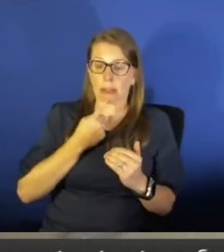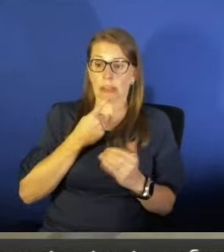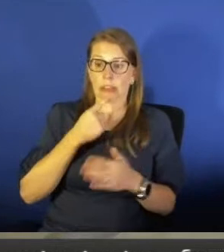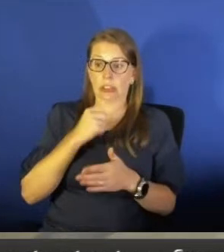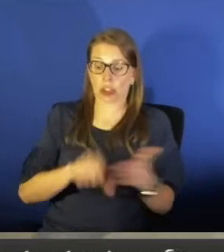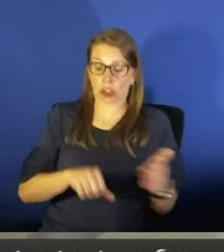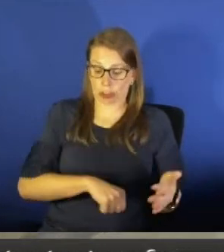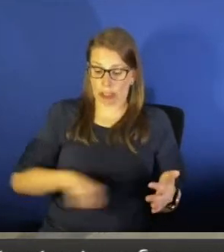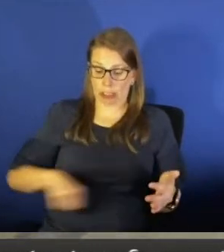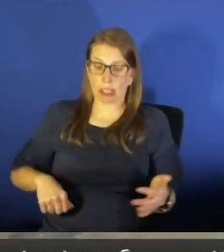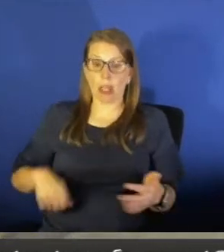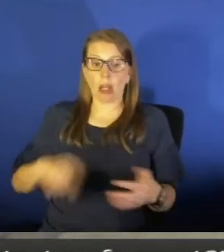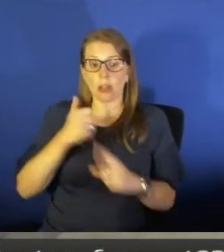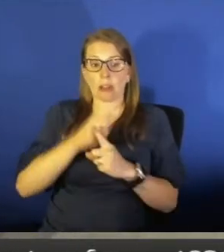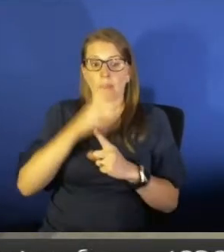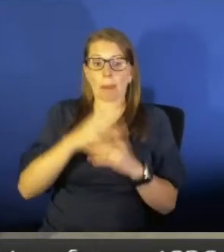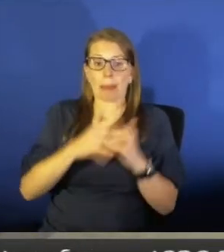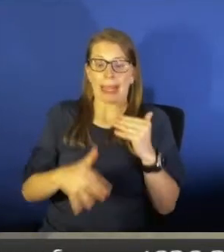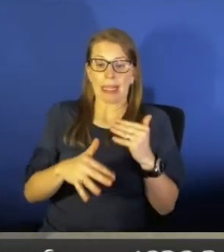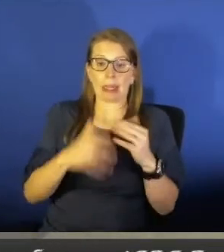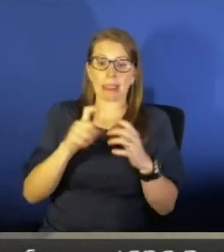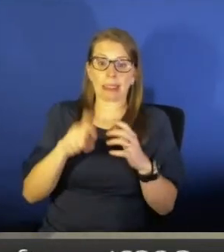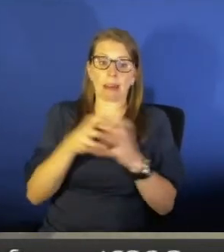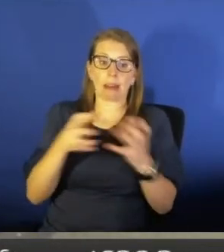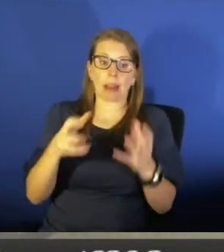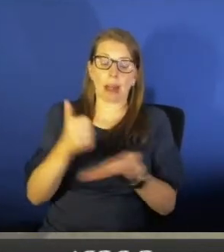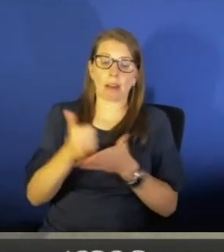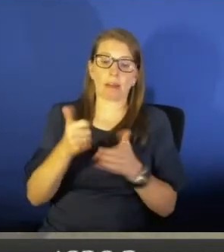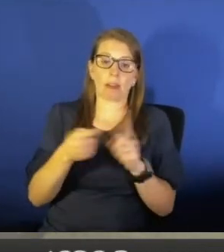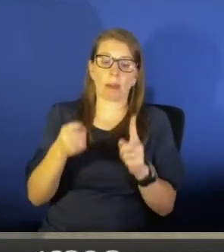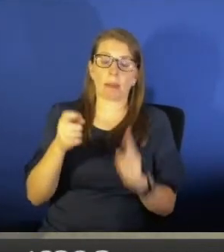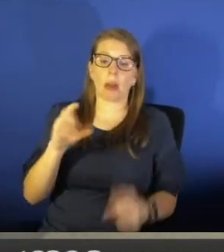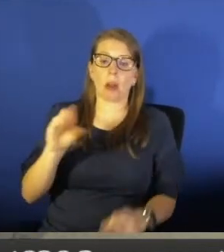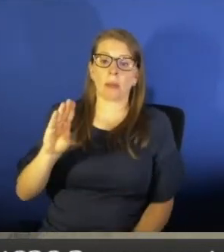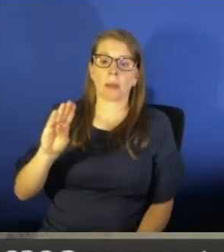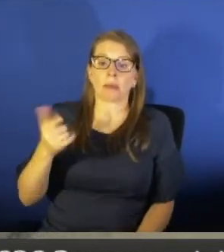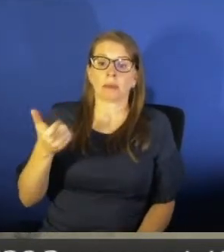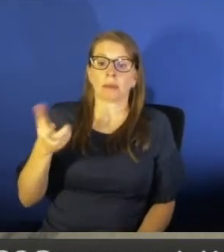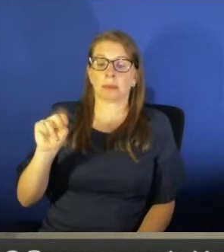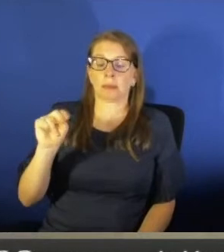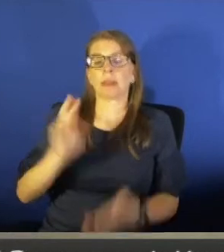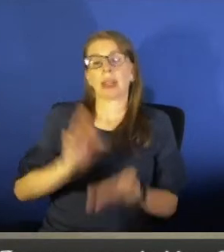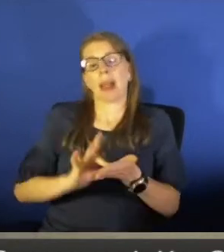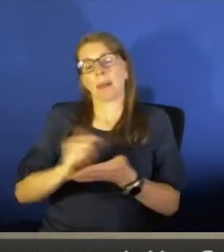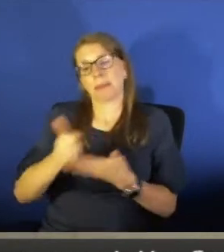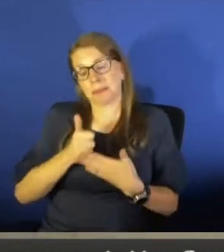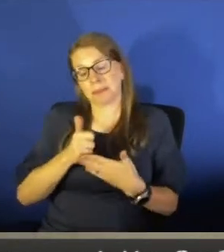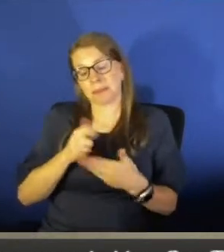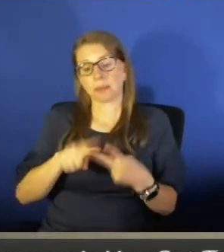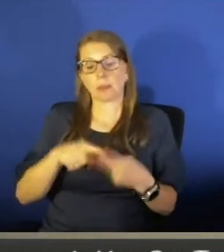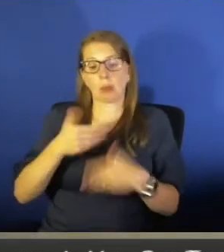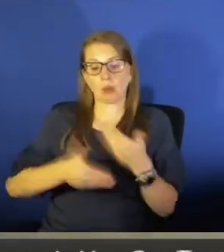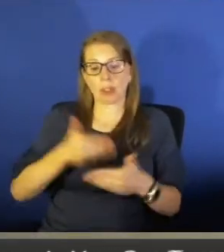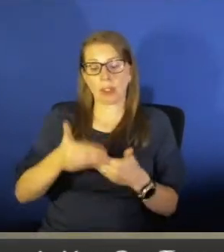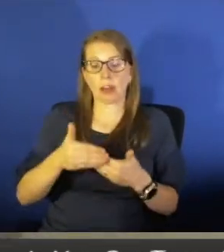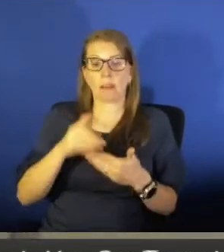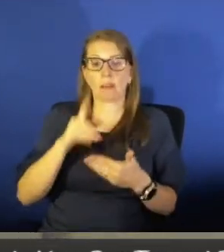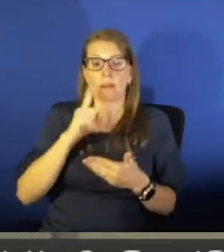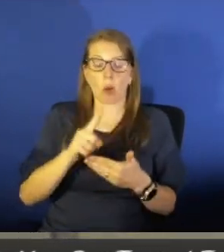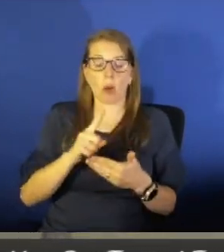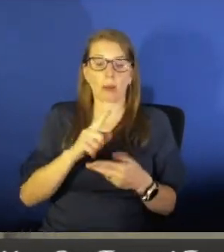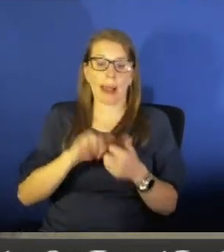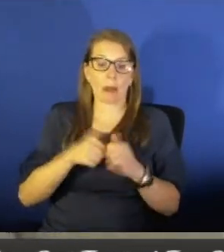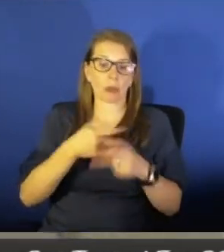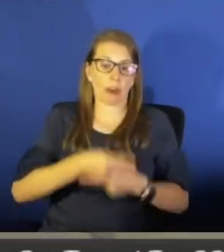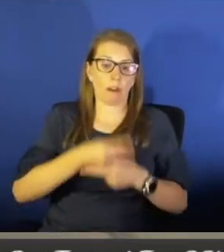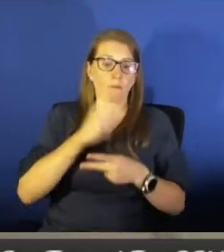going to bleed. So we needed a lot of help from our OB colleagues, and they helped us with medications. They helped with procedures at bedside for her. And